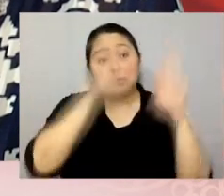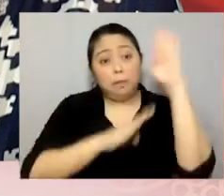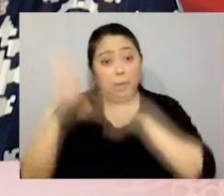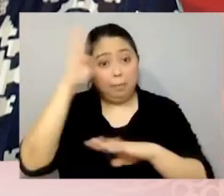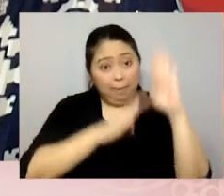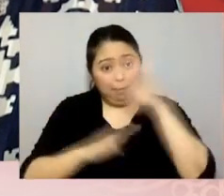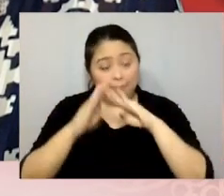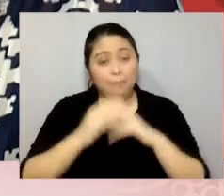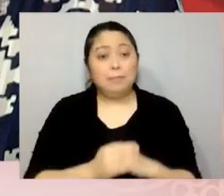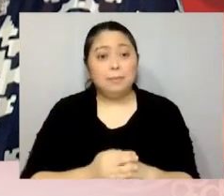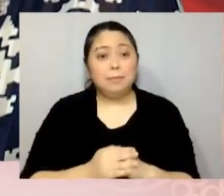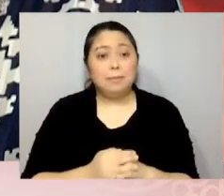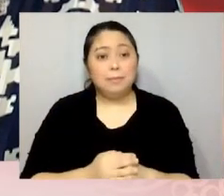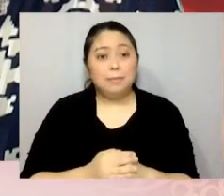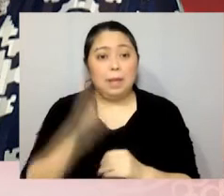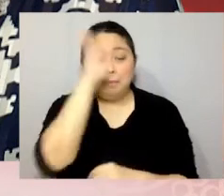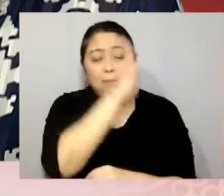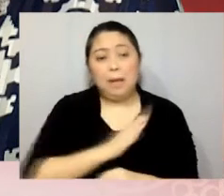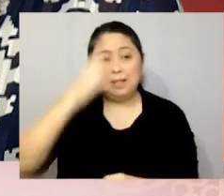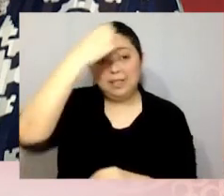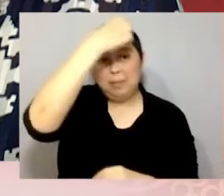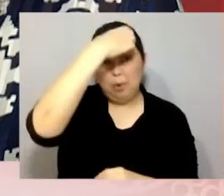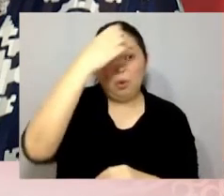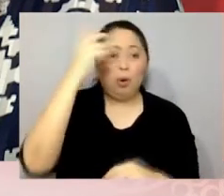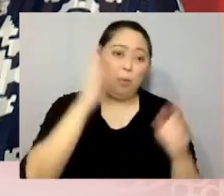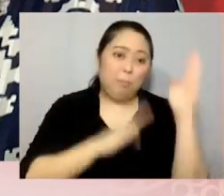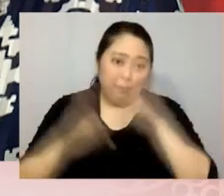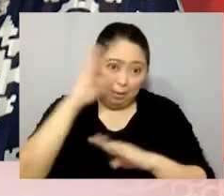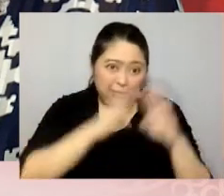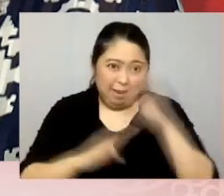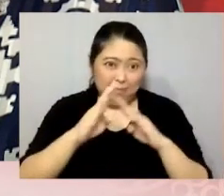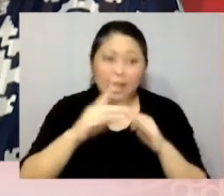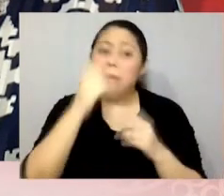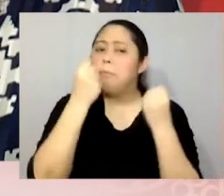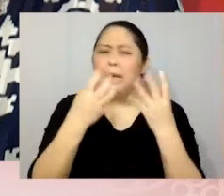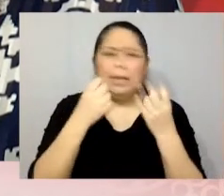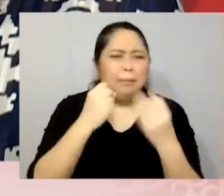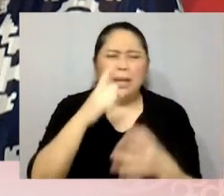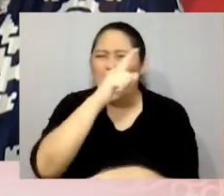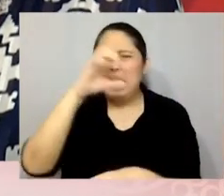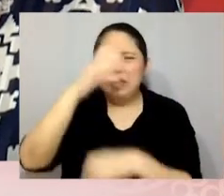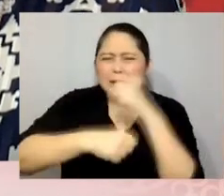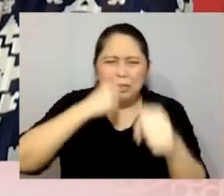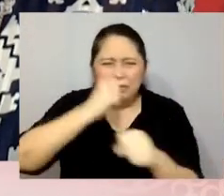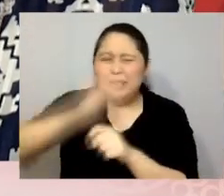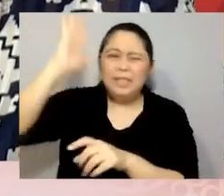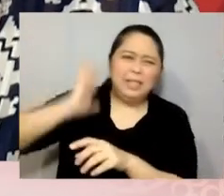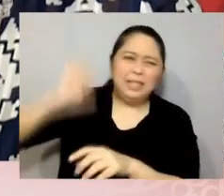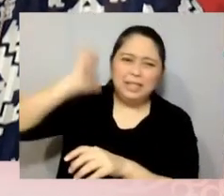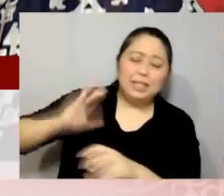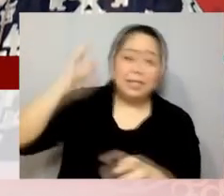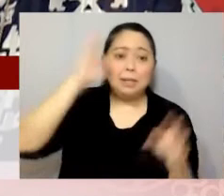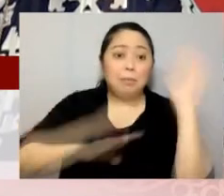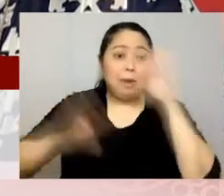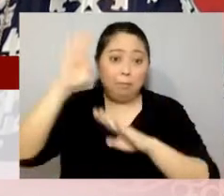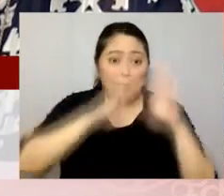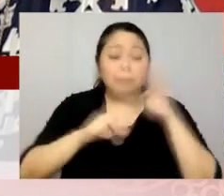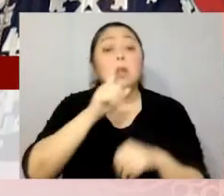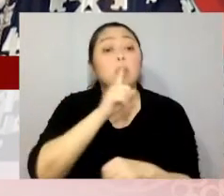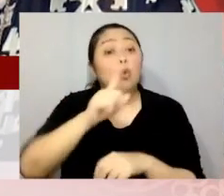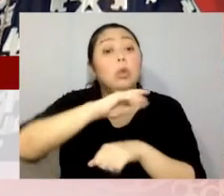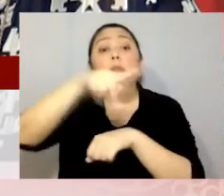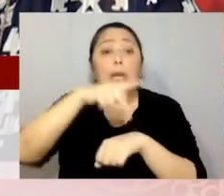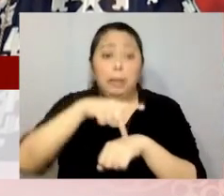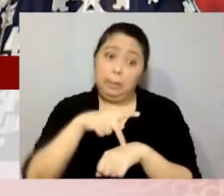what we call the Moro problem or Bangsamoro problem, which is a centuries-old problem, is a national interest. A national